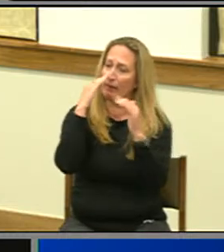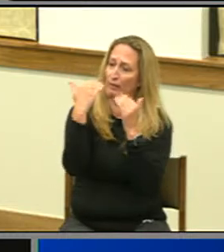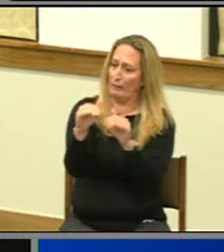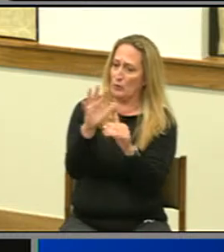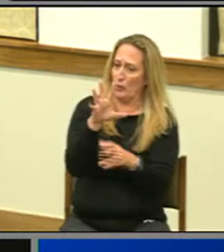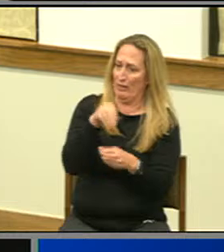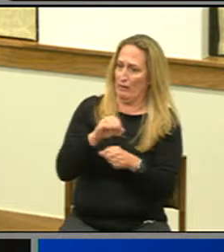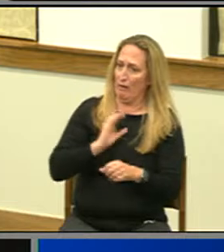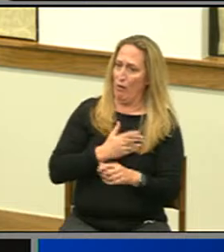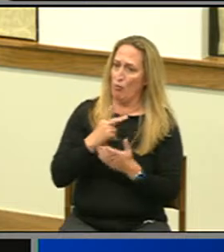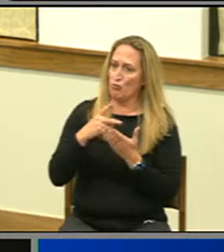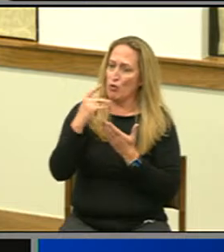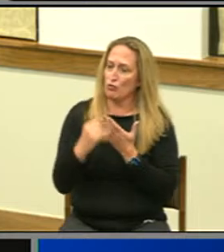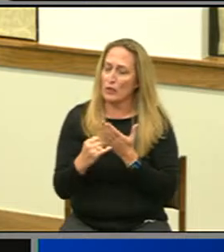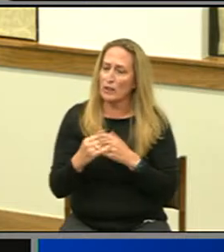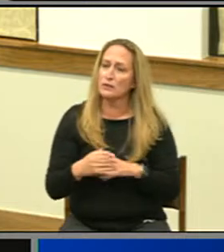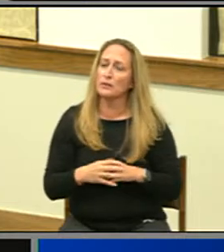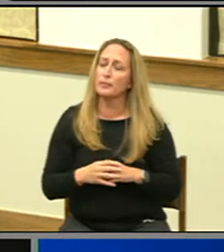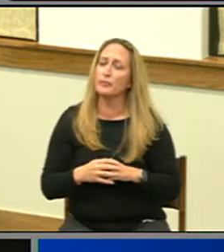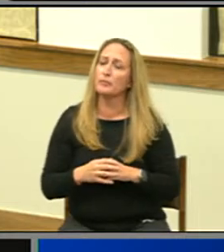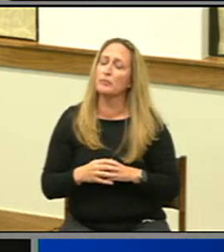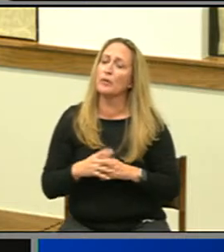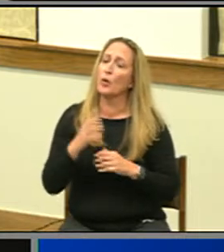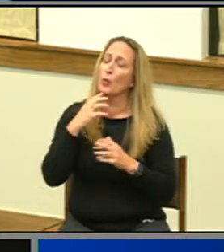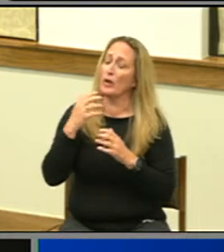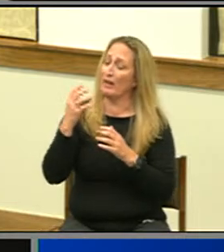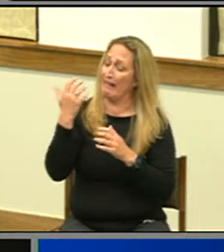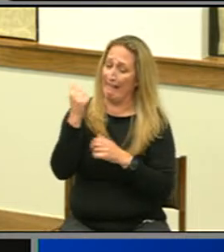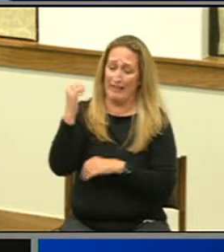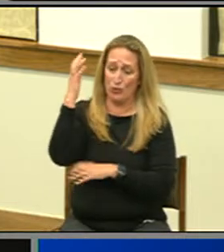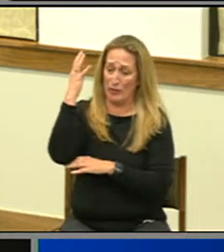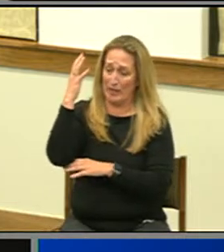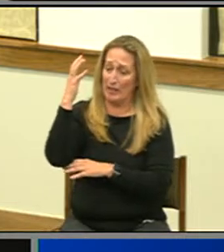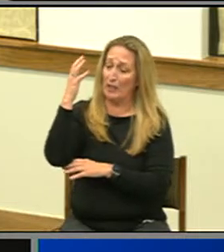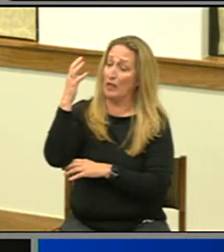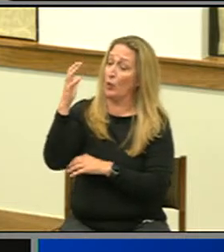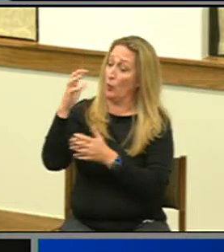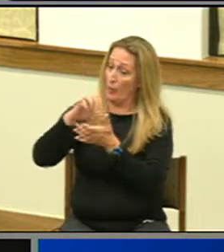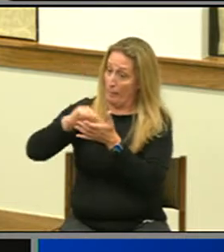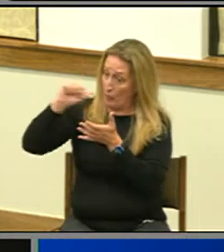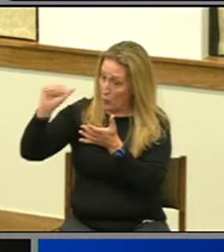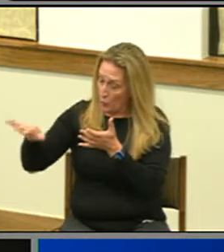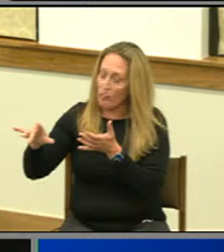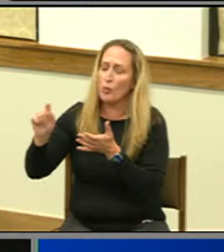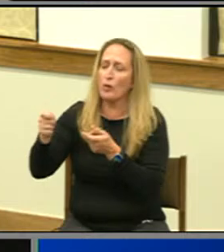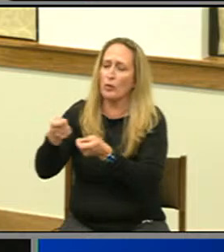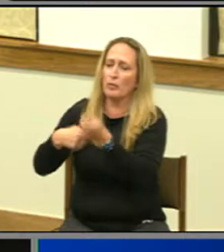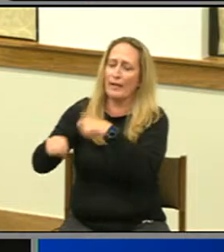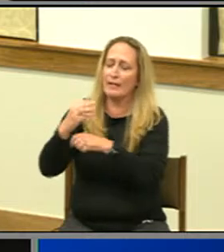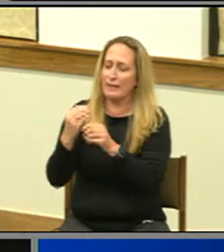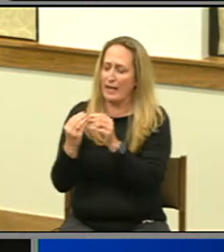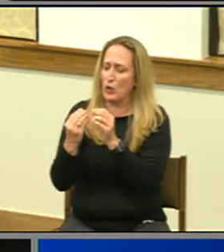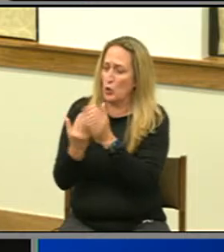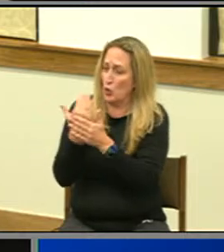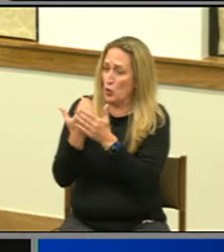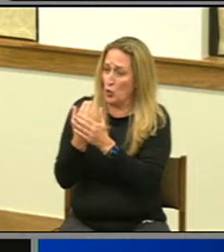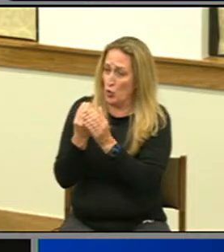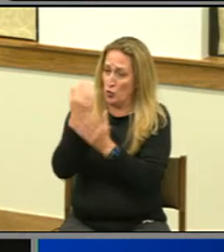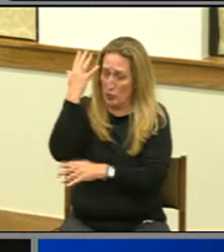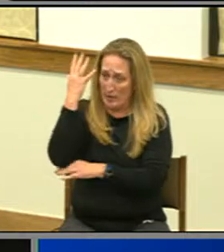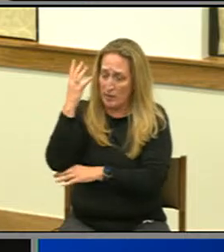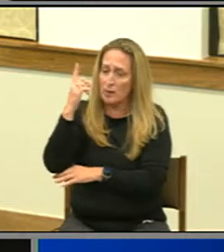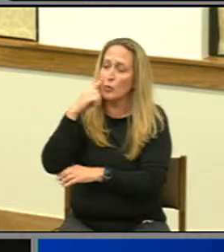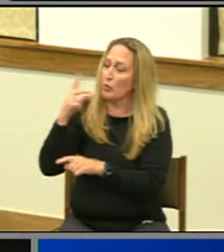project. We remove any tree and replace them, as well as plant new trees per